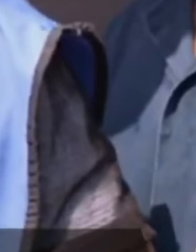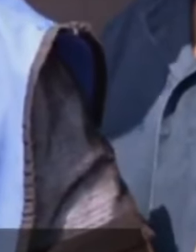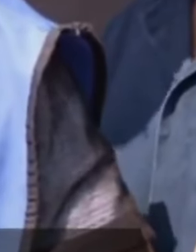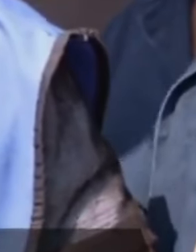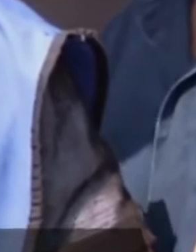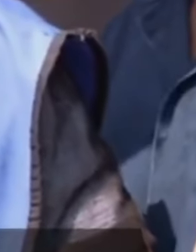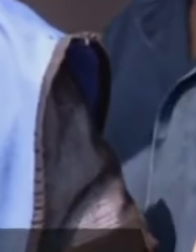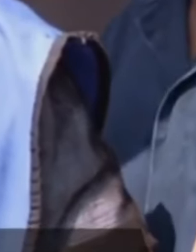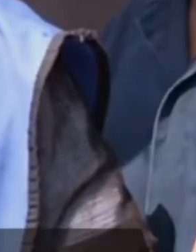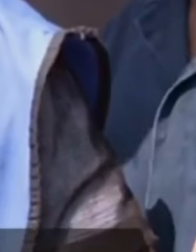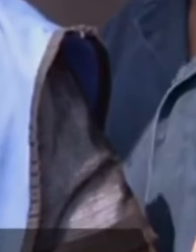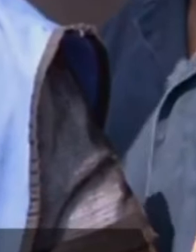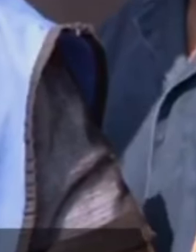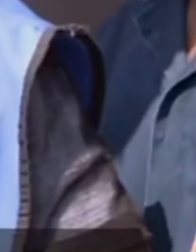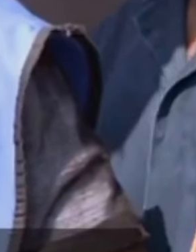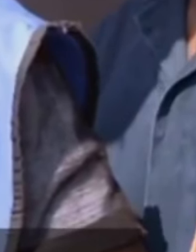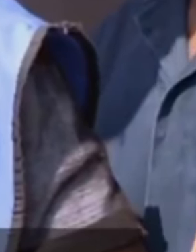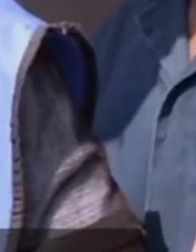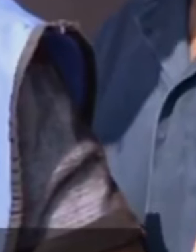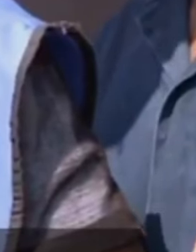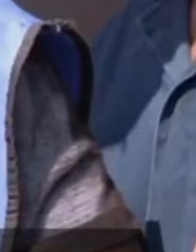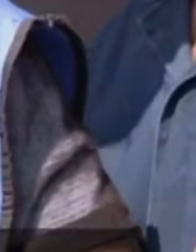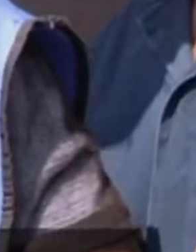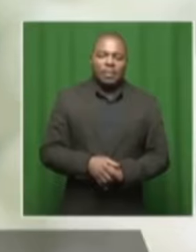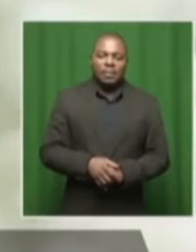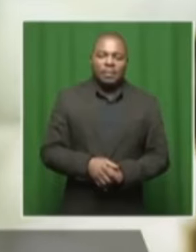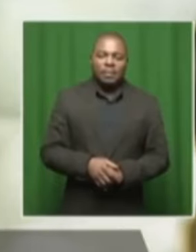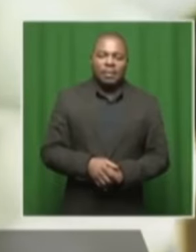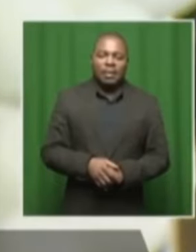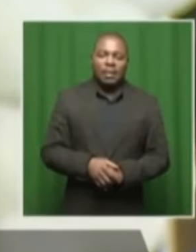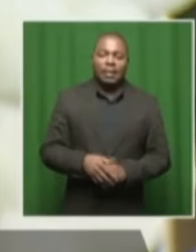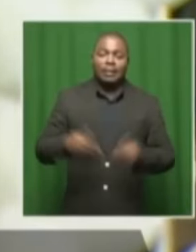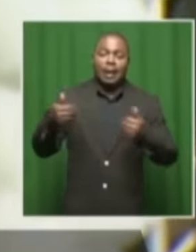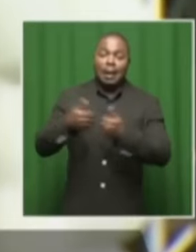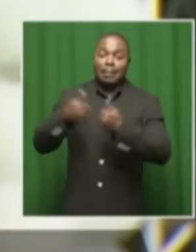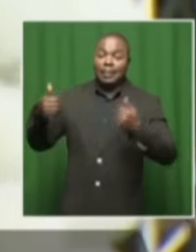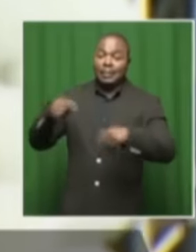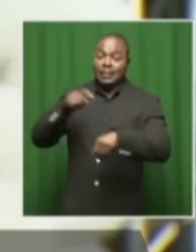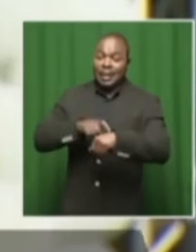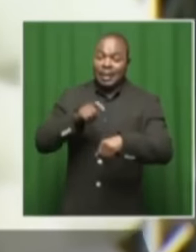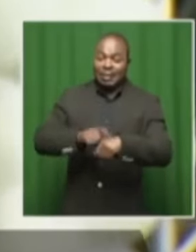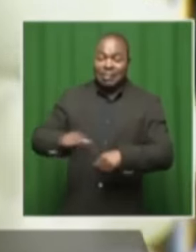our opportunities became an easy excuse. Satani,